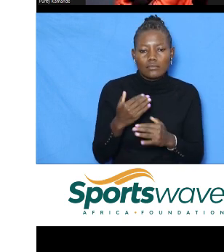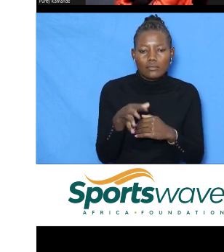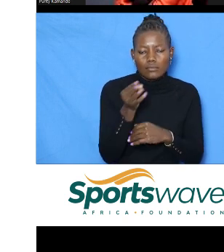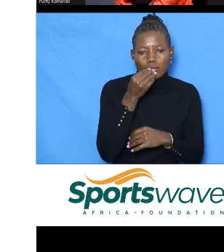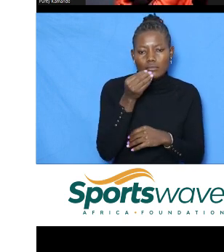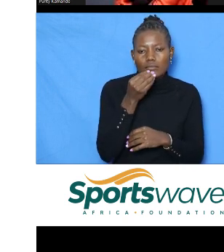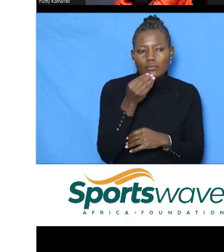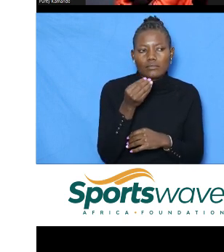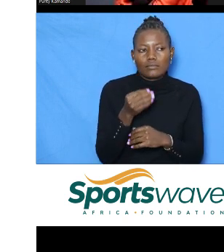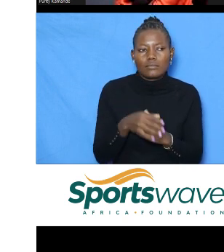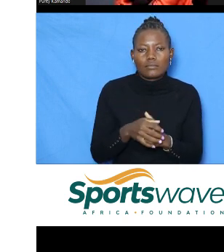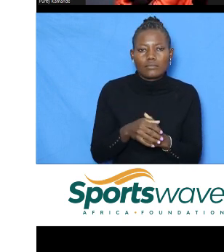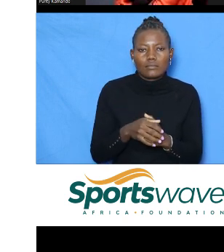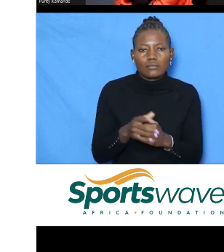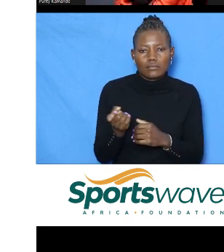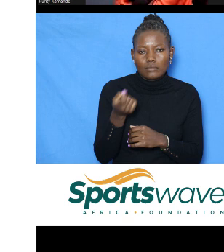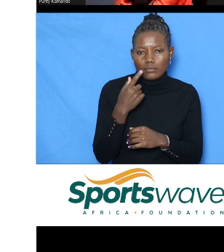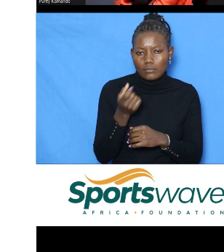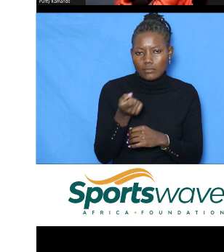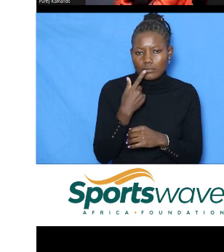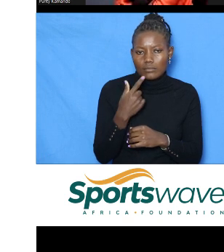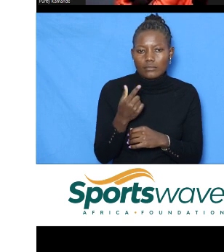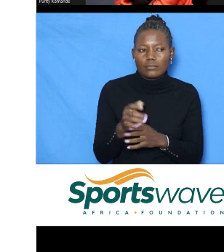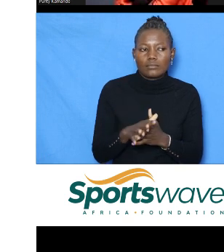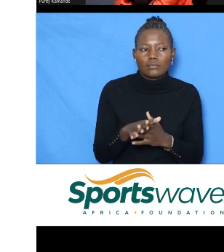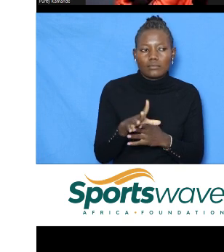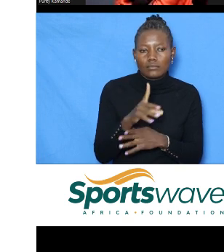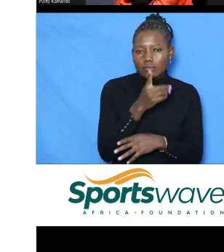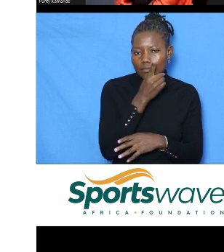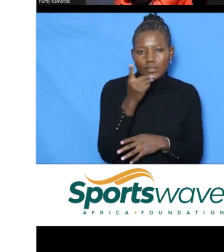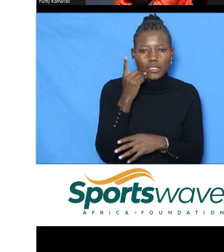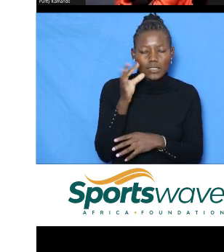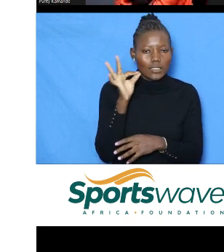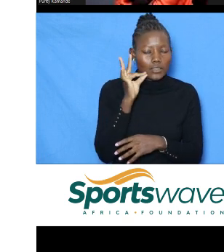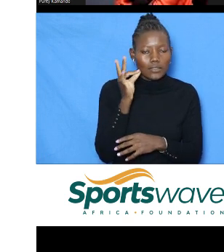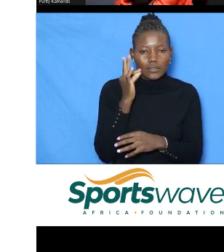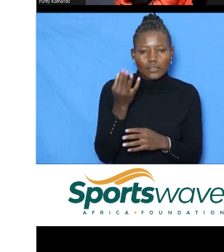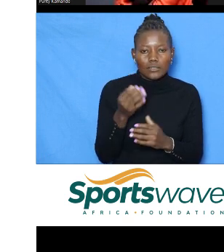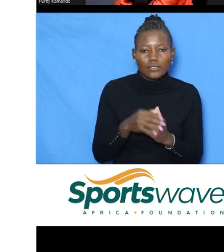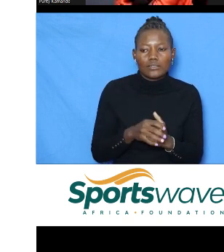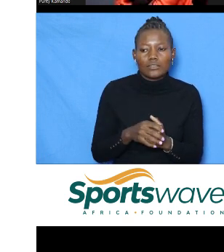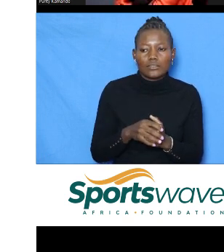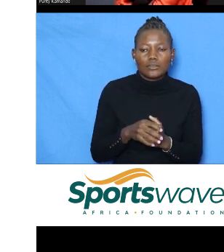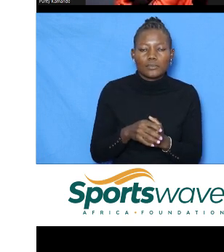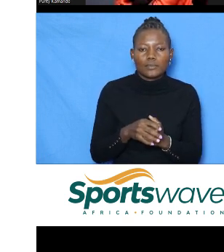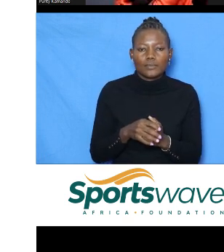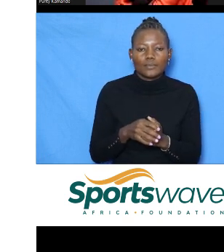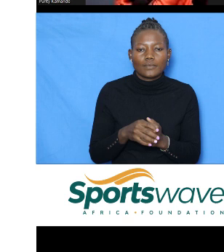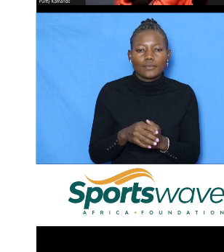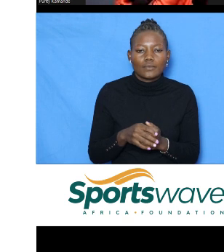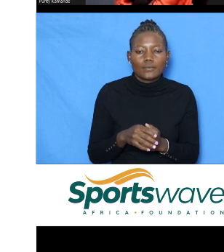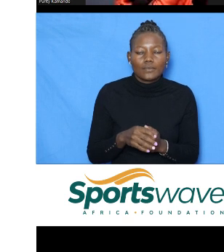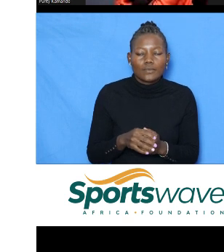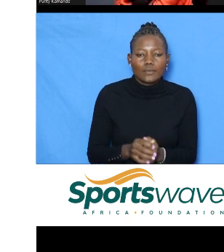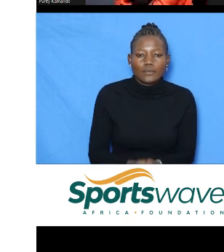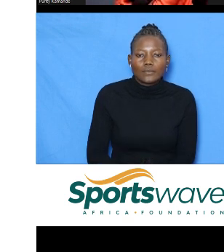have your nuts, your peanuts, you could have dried fruit in the form of raisins as a form of a pre-game